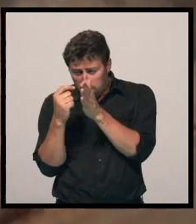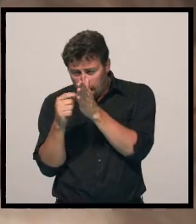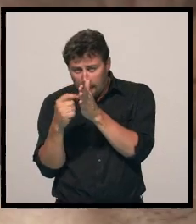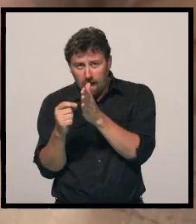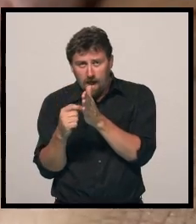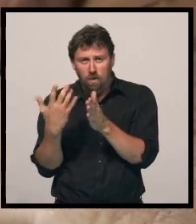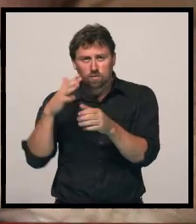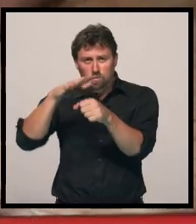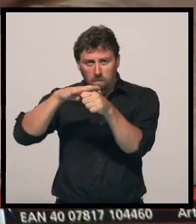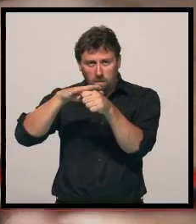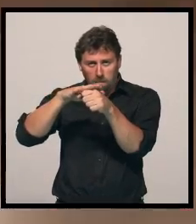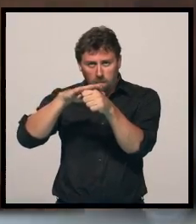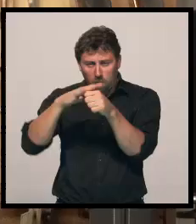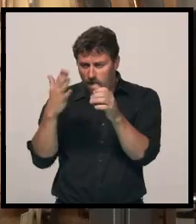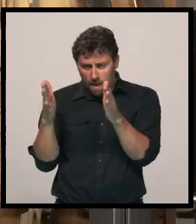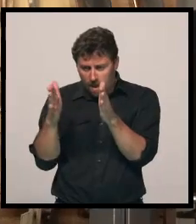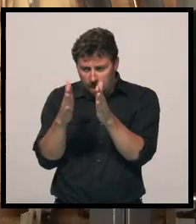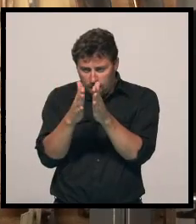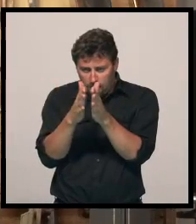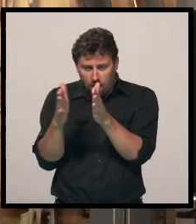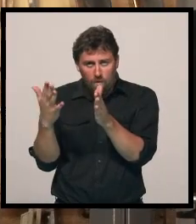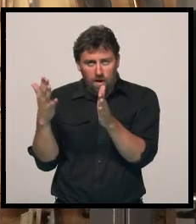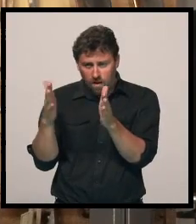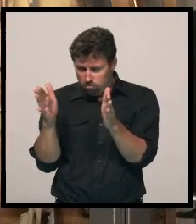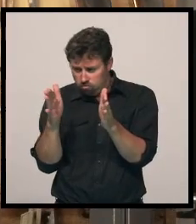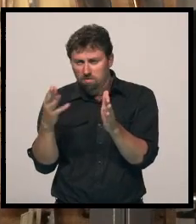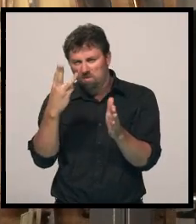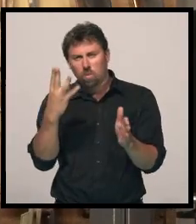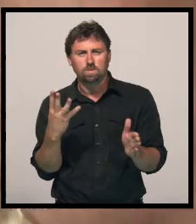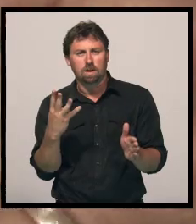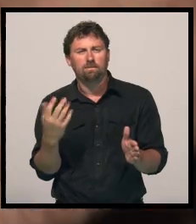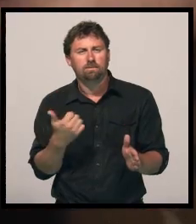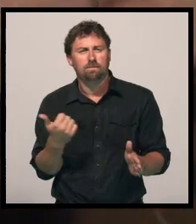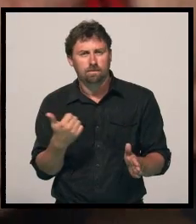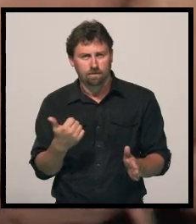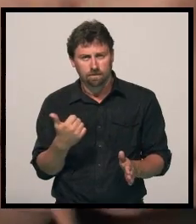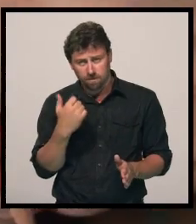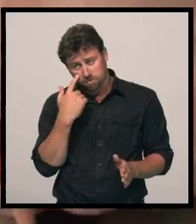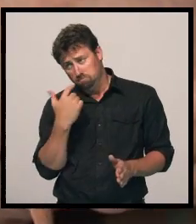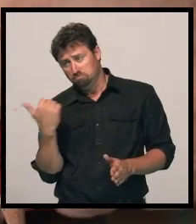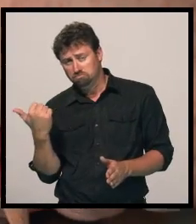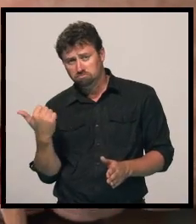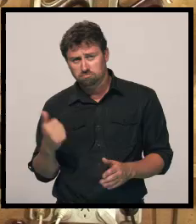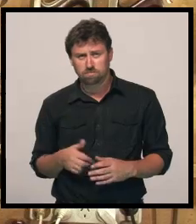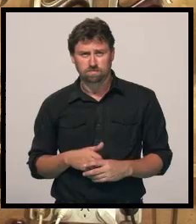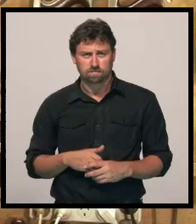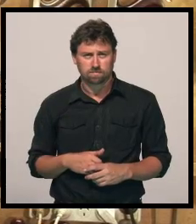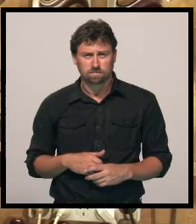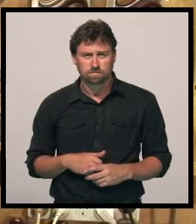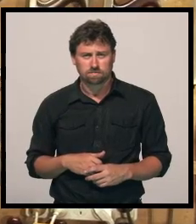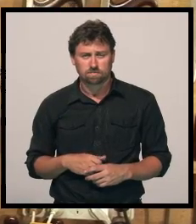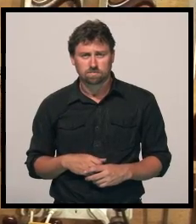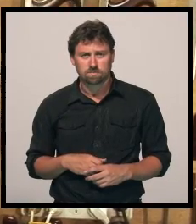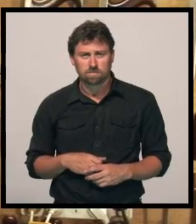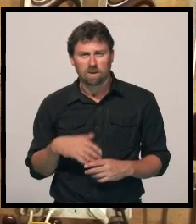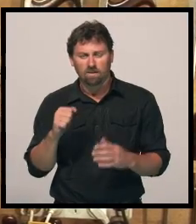top of the box, how far I want it to go in. Pop that in the vise. And if you've got a combination square or